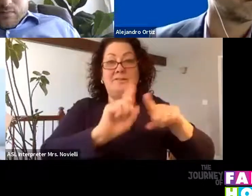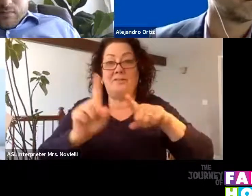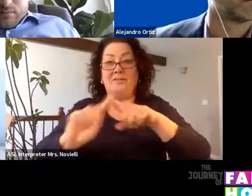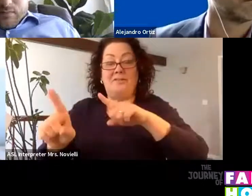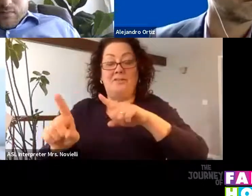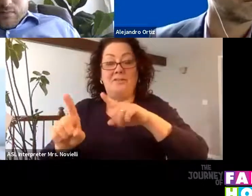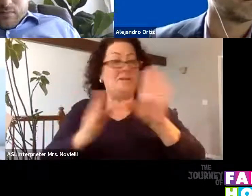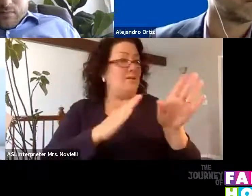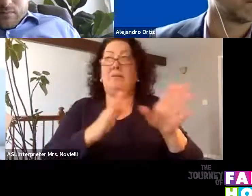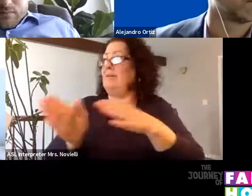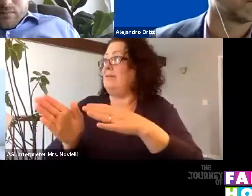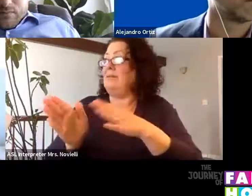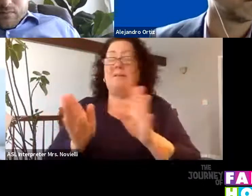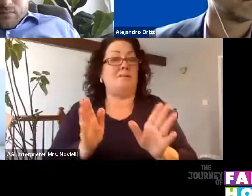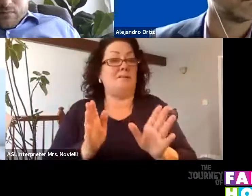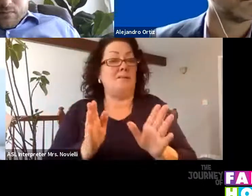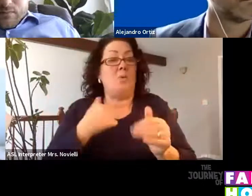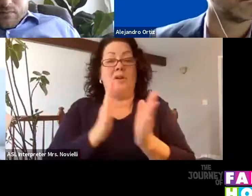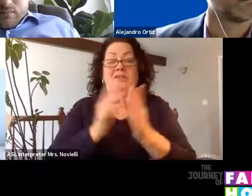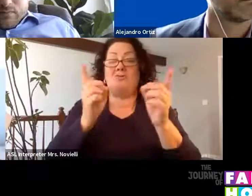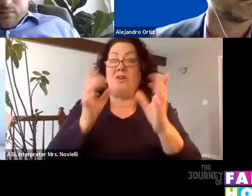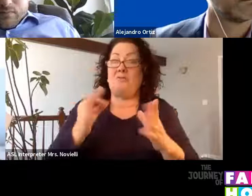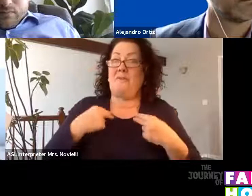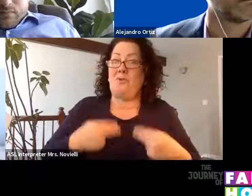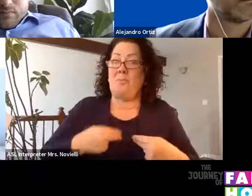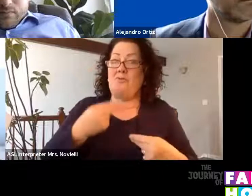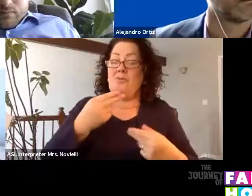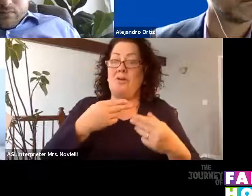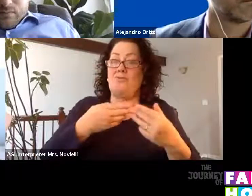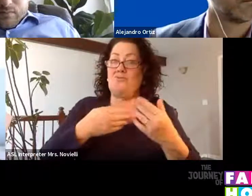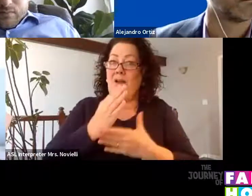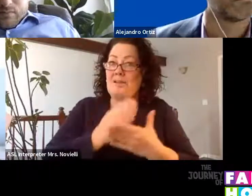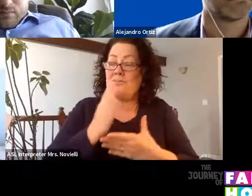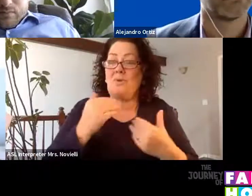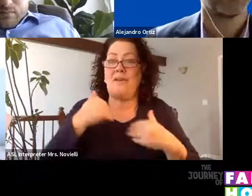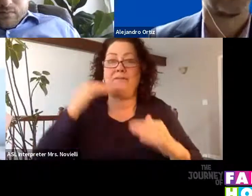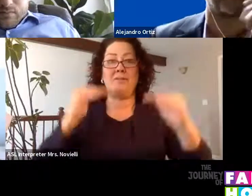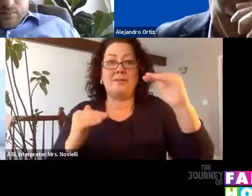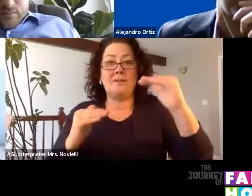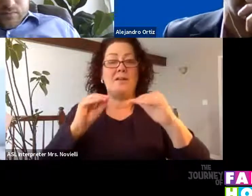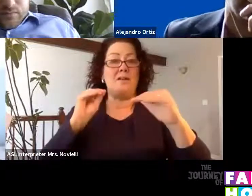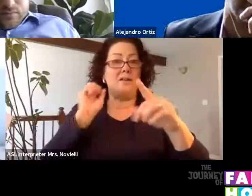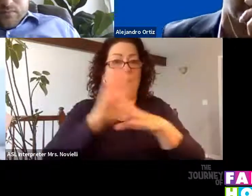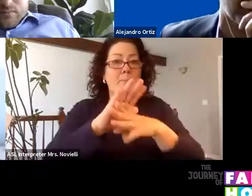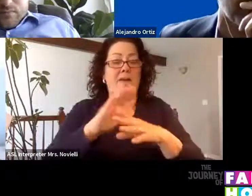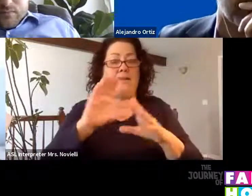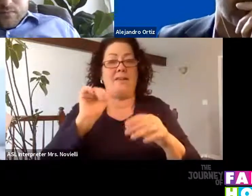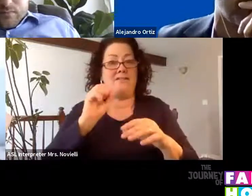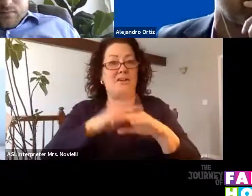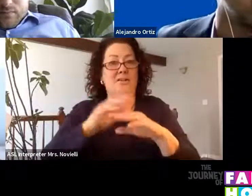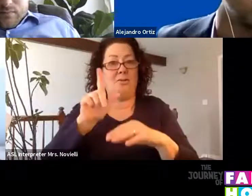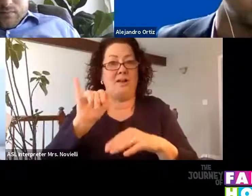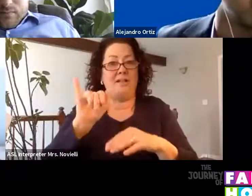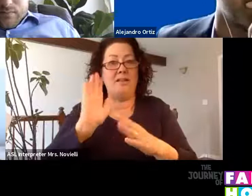get back to. And certainly we at the Division of Human Rights, you know, we have a disparate impact case that we've been litigating on Long Island against the